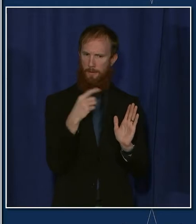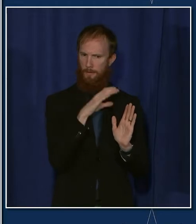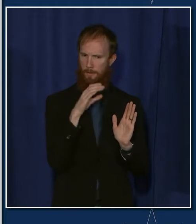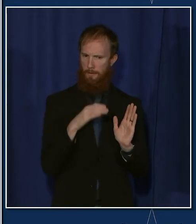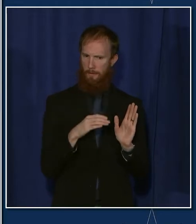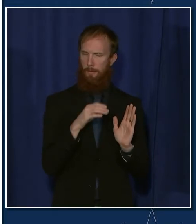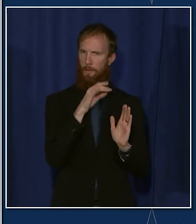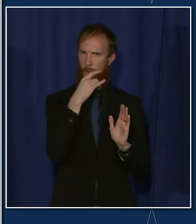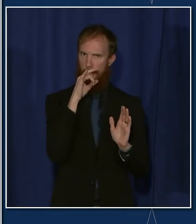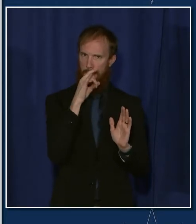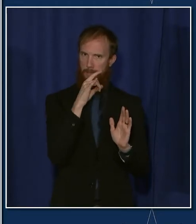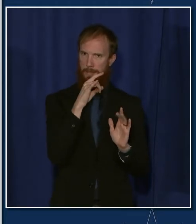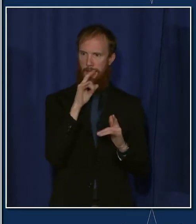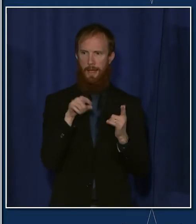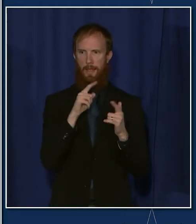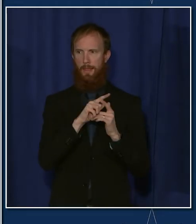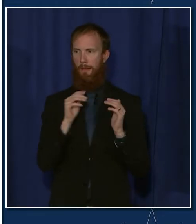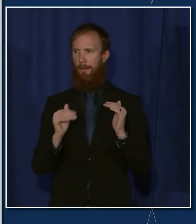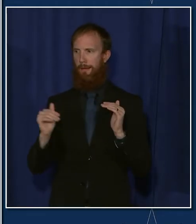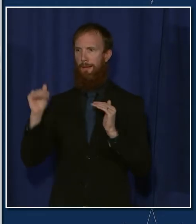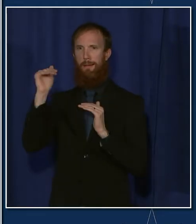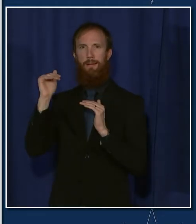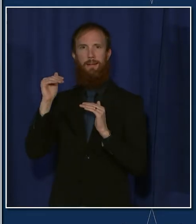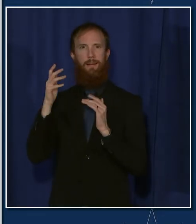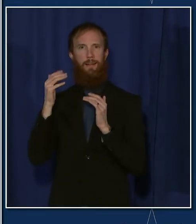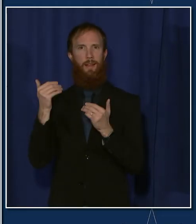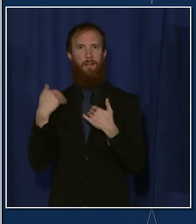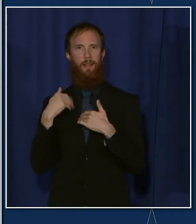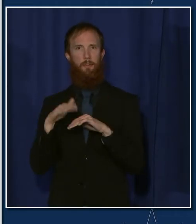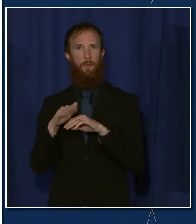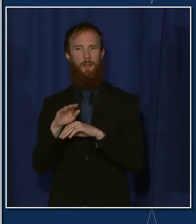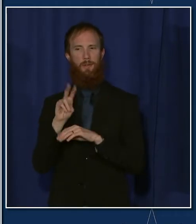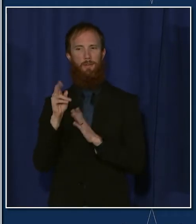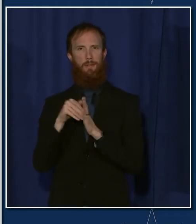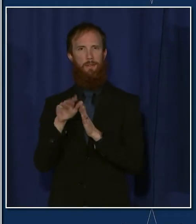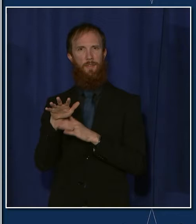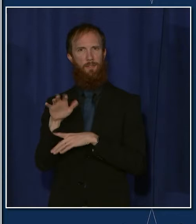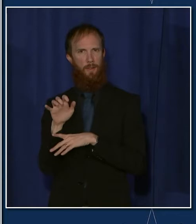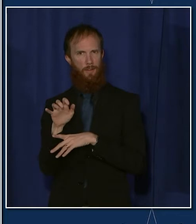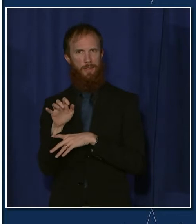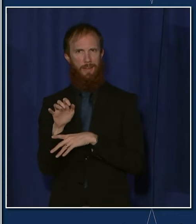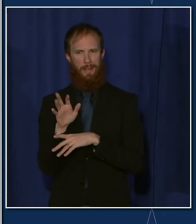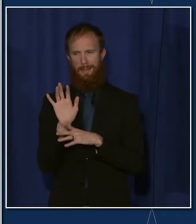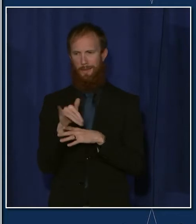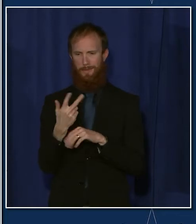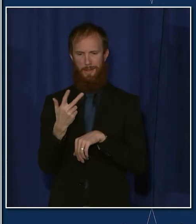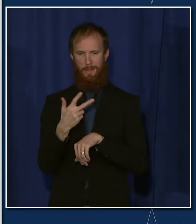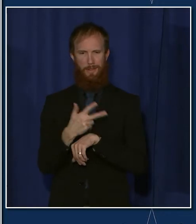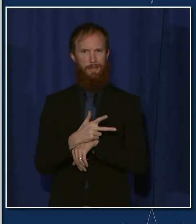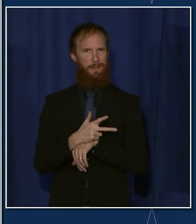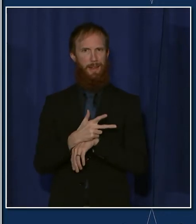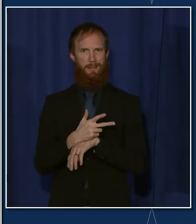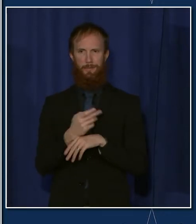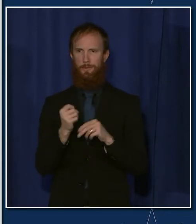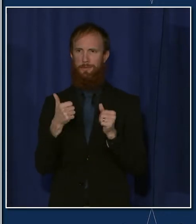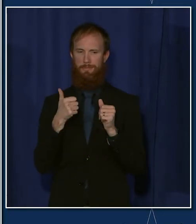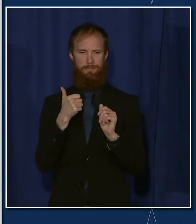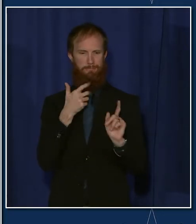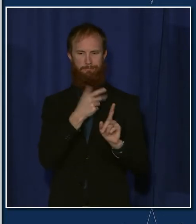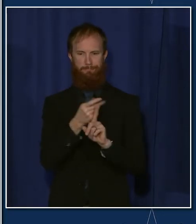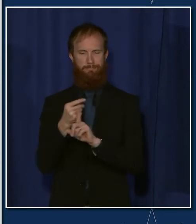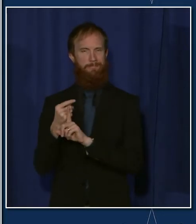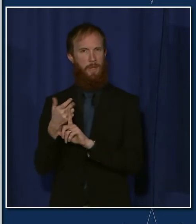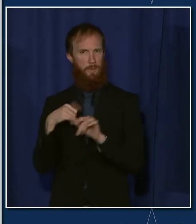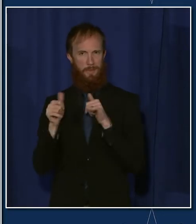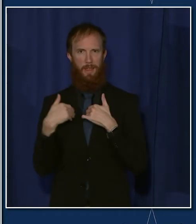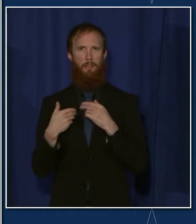8 days to over 2,500 just in those 3-day period, and we still have some doses coming in. So very pleased by